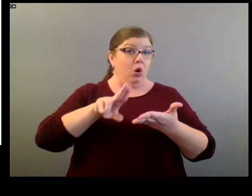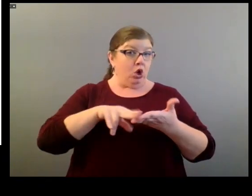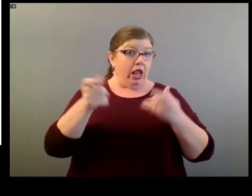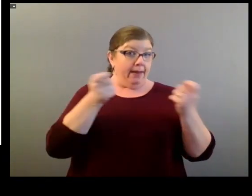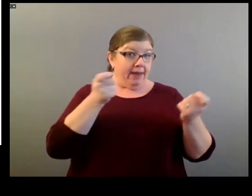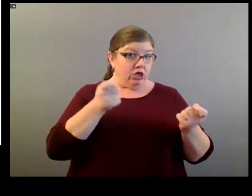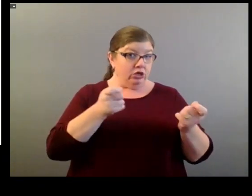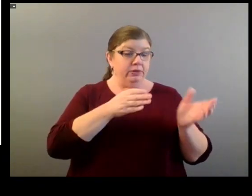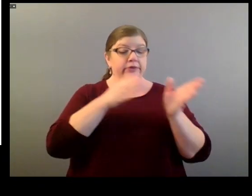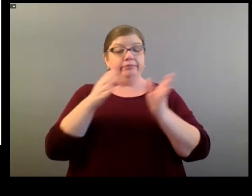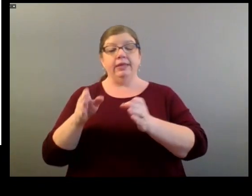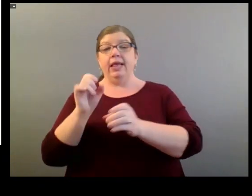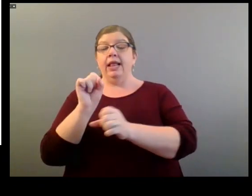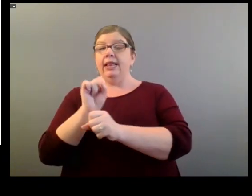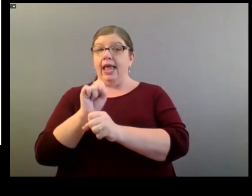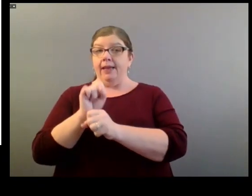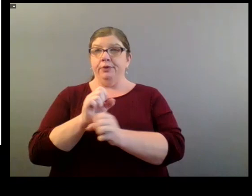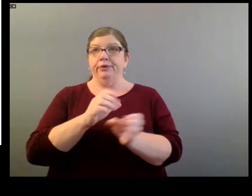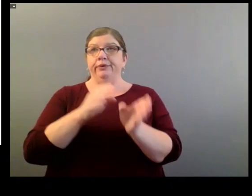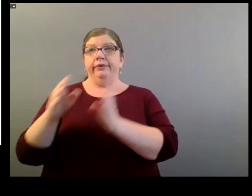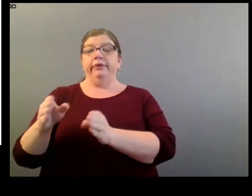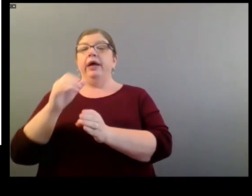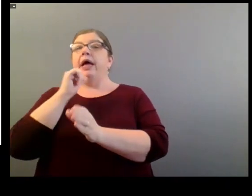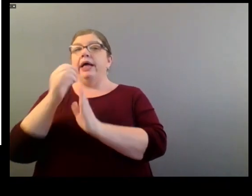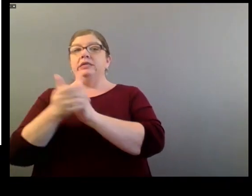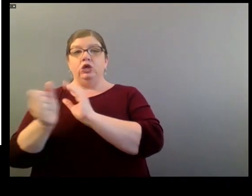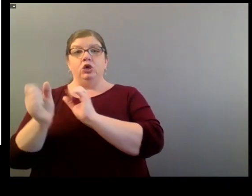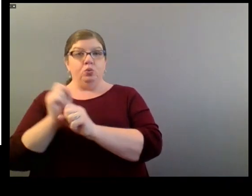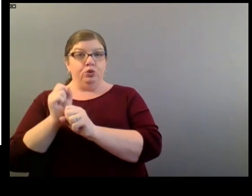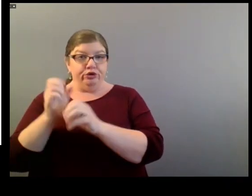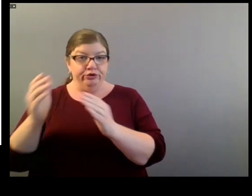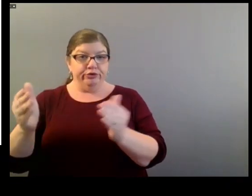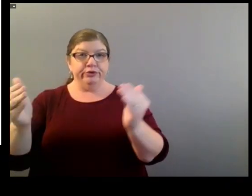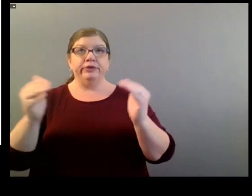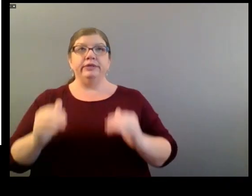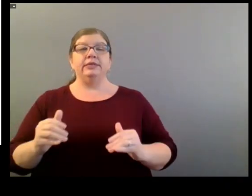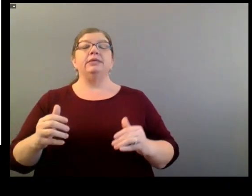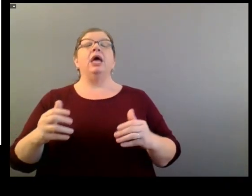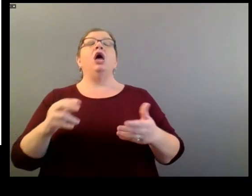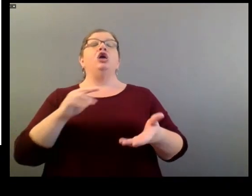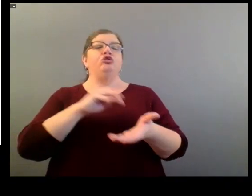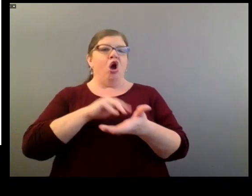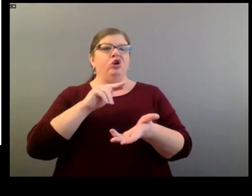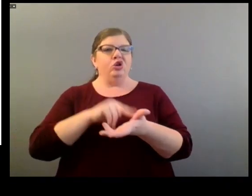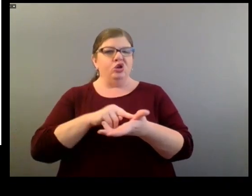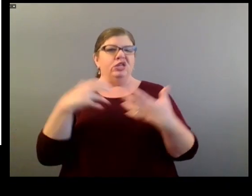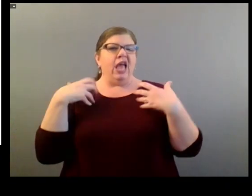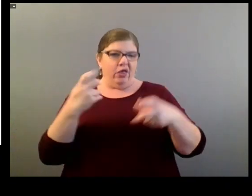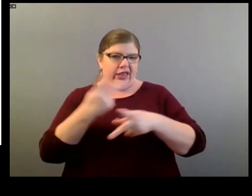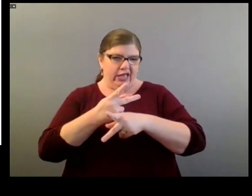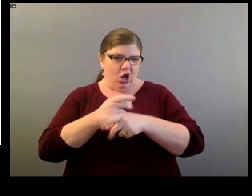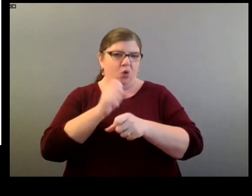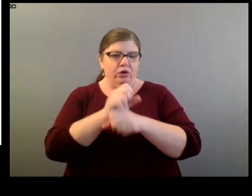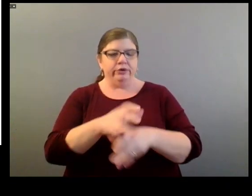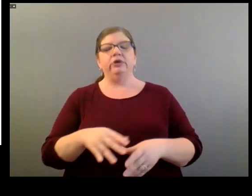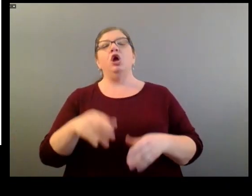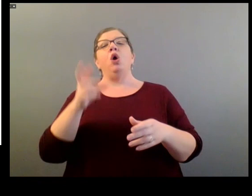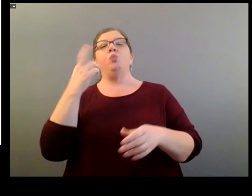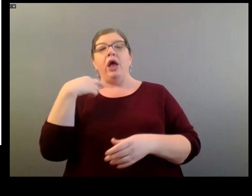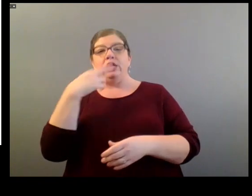laborer, unskilled worker, healthcare worker, restaurant, bar, food